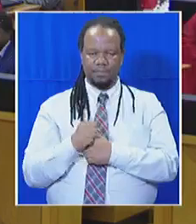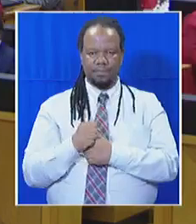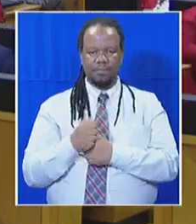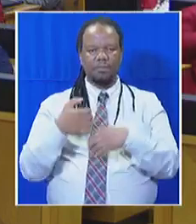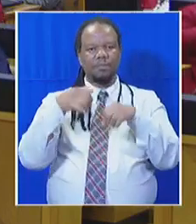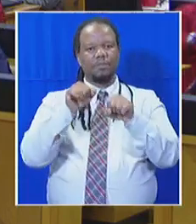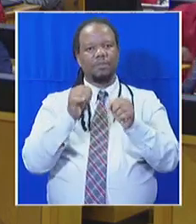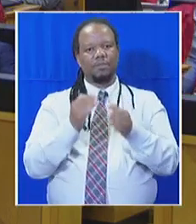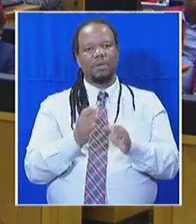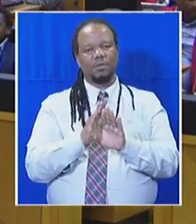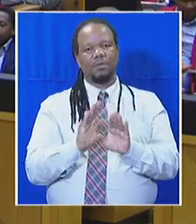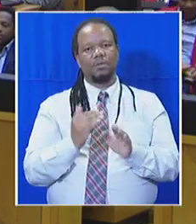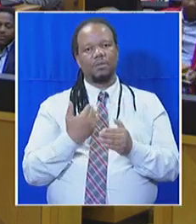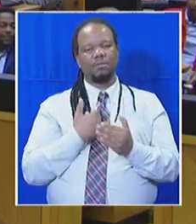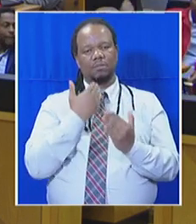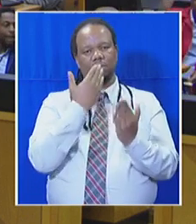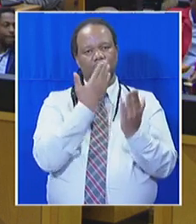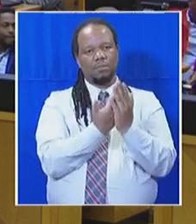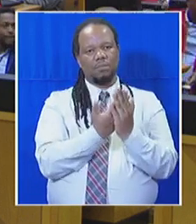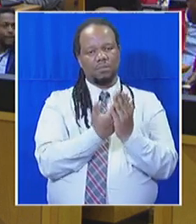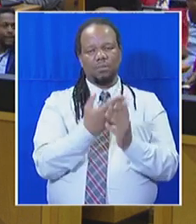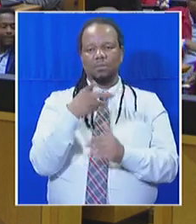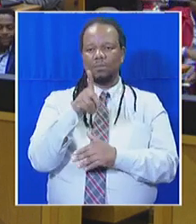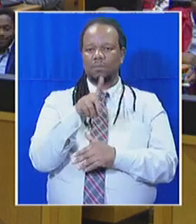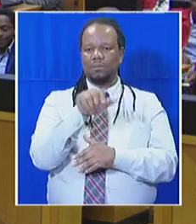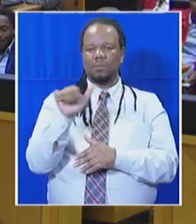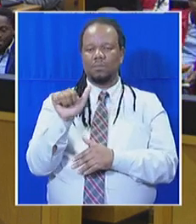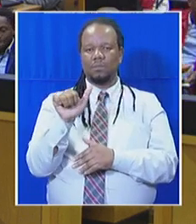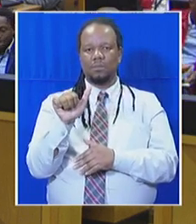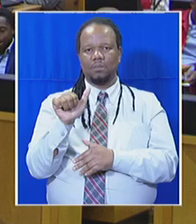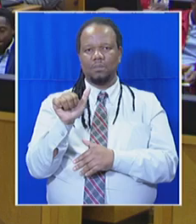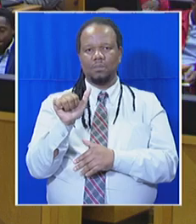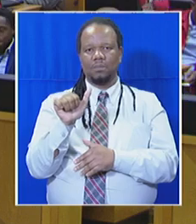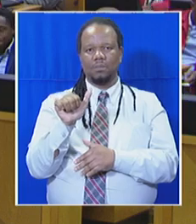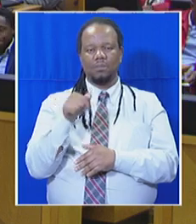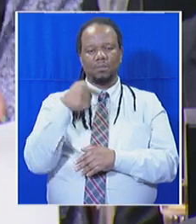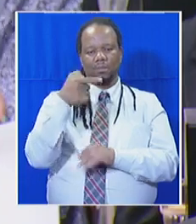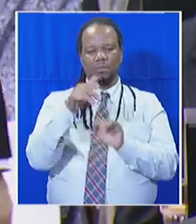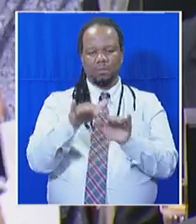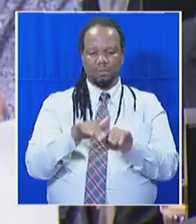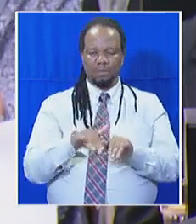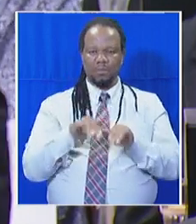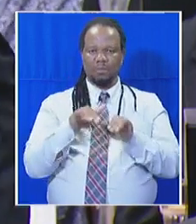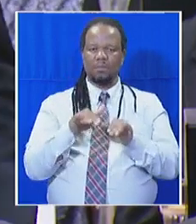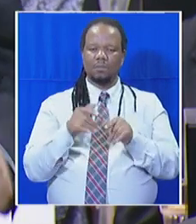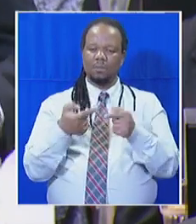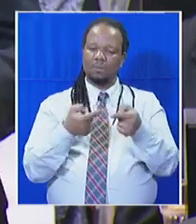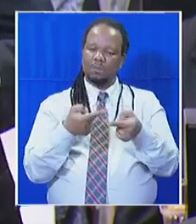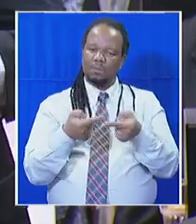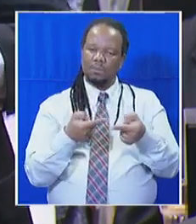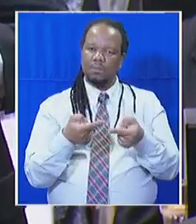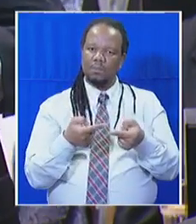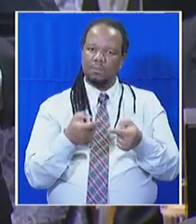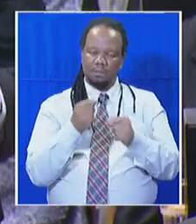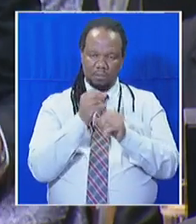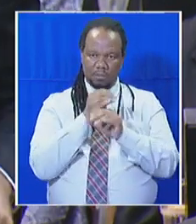Chairperson, I hereby give notice on behalf of the Democratic Alliance that at its next sitting, this House debate provision for